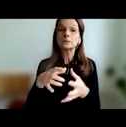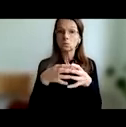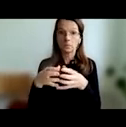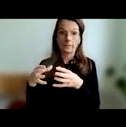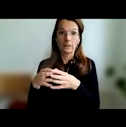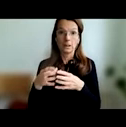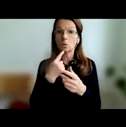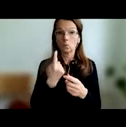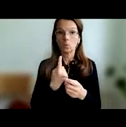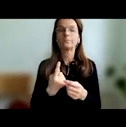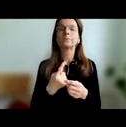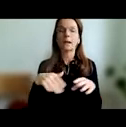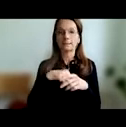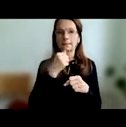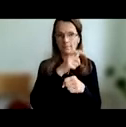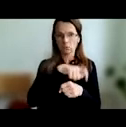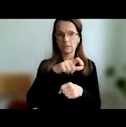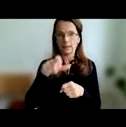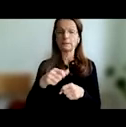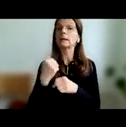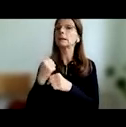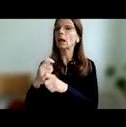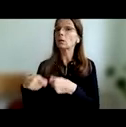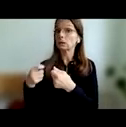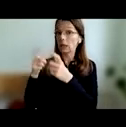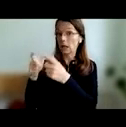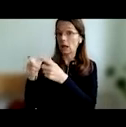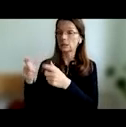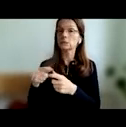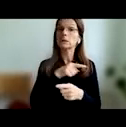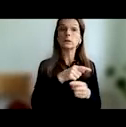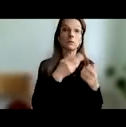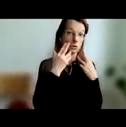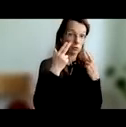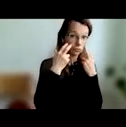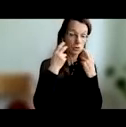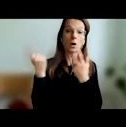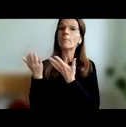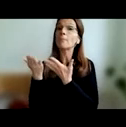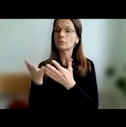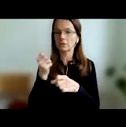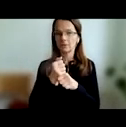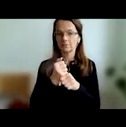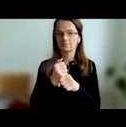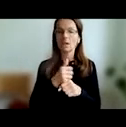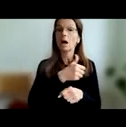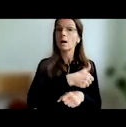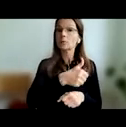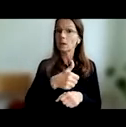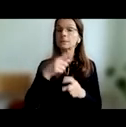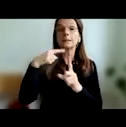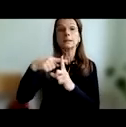scupini so modo market. sapo What are sieni in the dello target daglianzi, groups? cliceo in ponui adero. Employers Posames and nichi employees